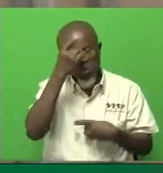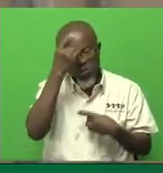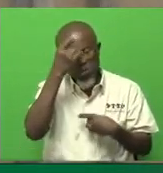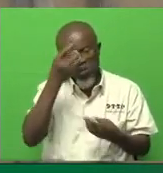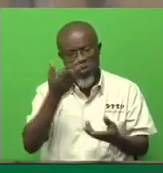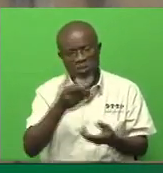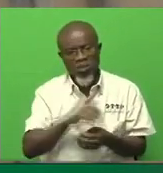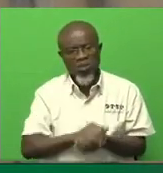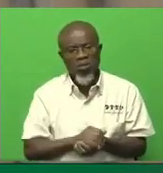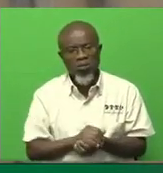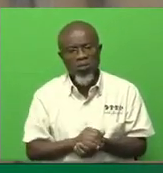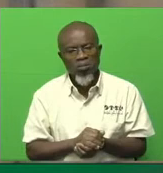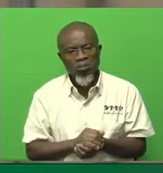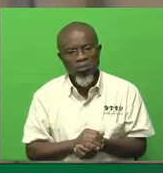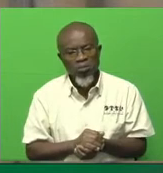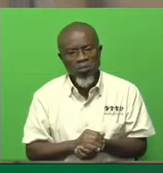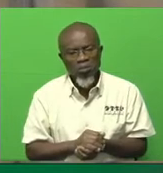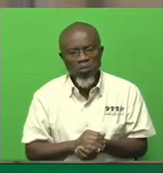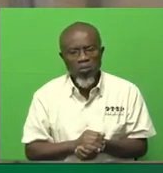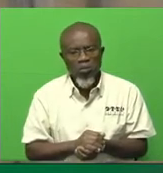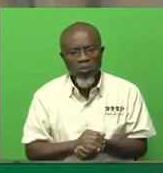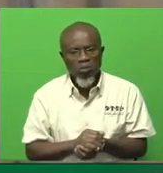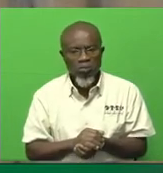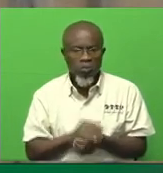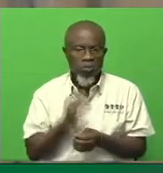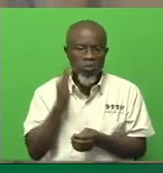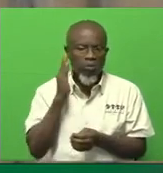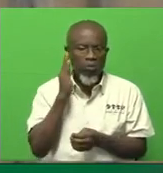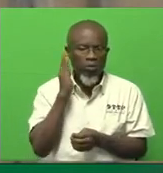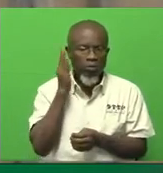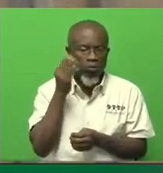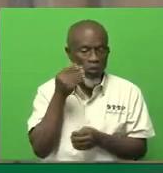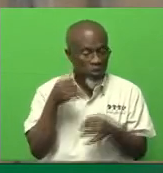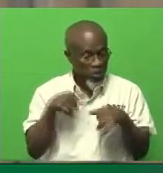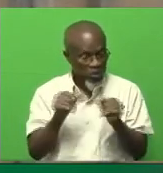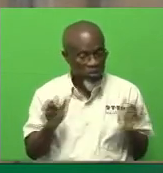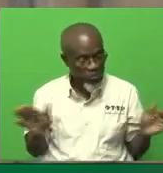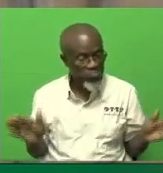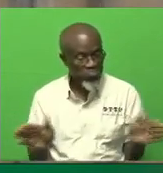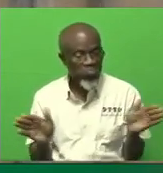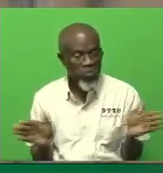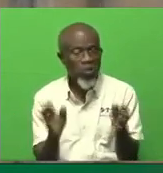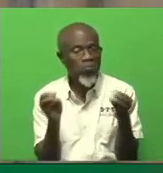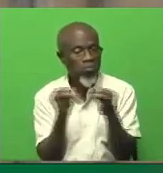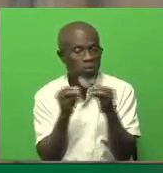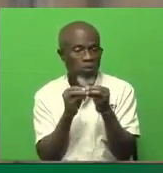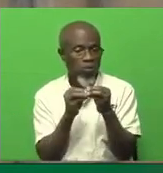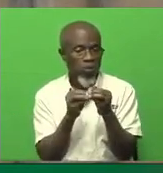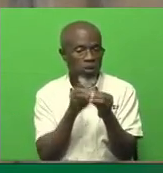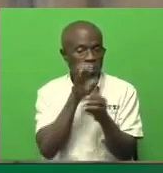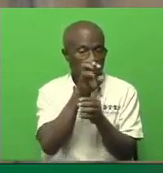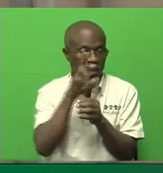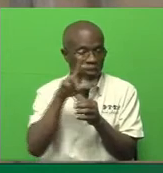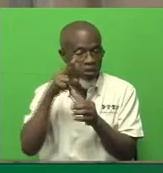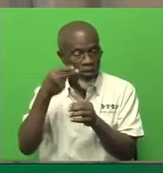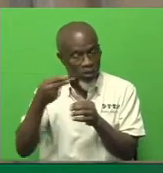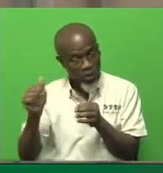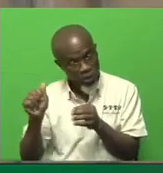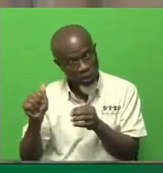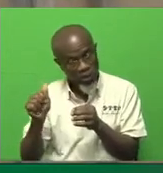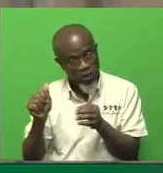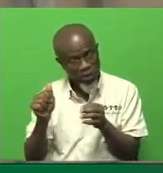we are stepping up our activities here as part of our NCD Drive the erha is 74